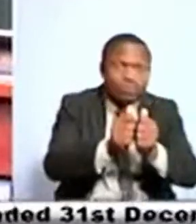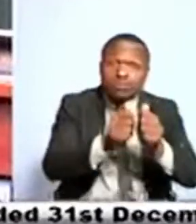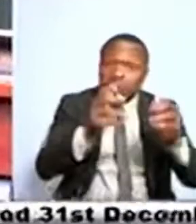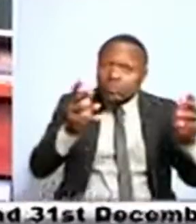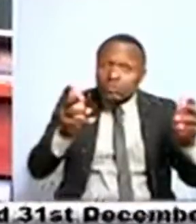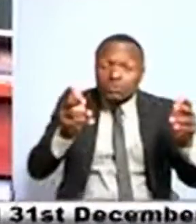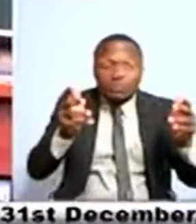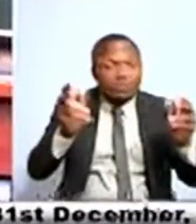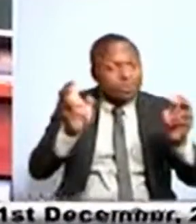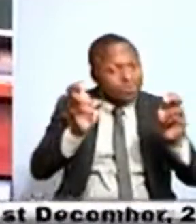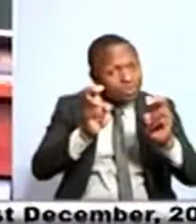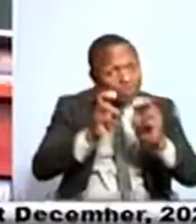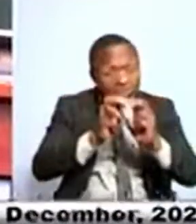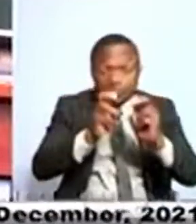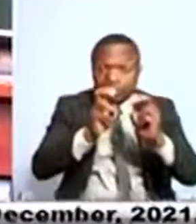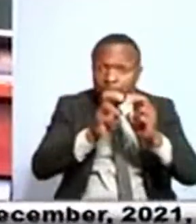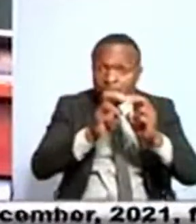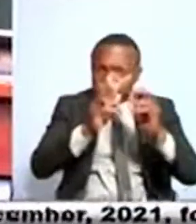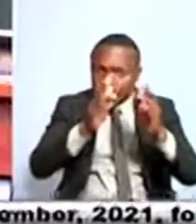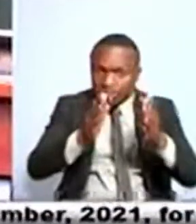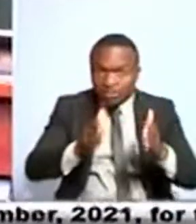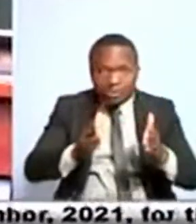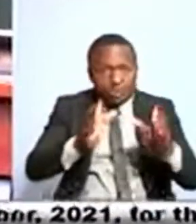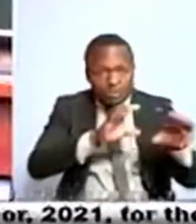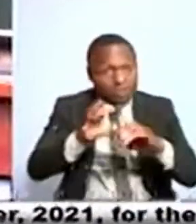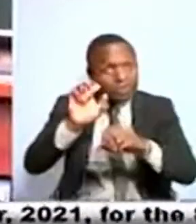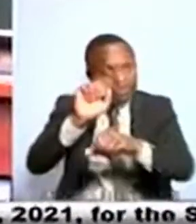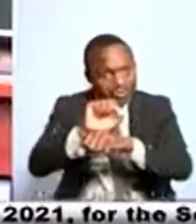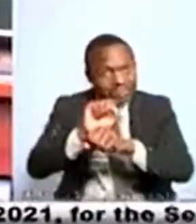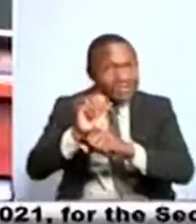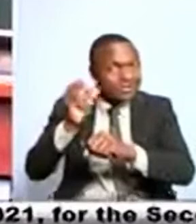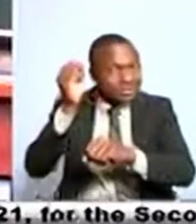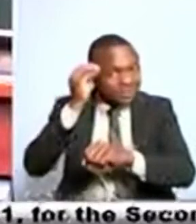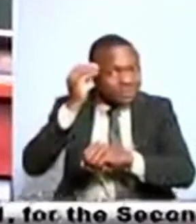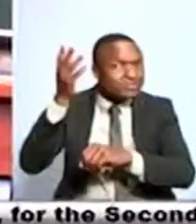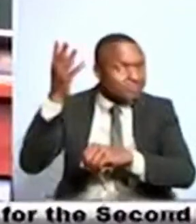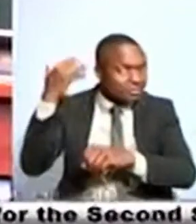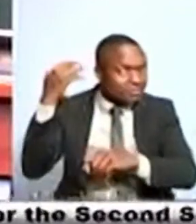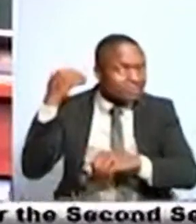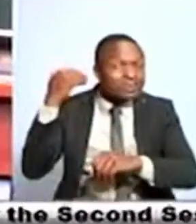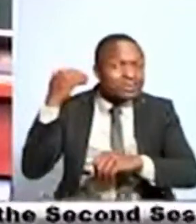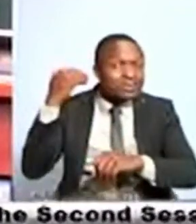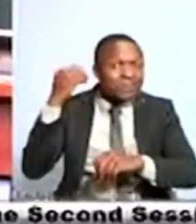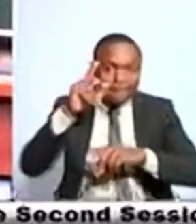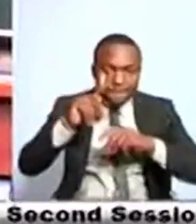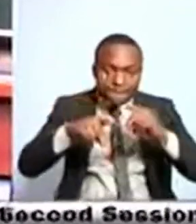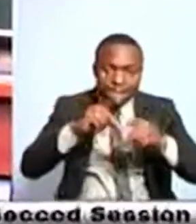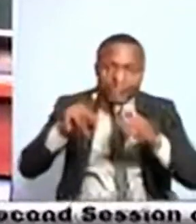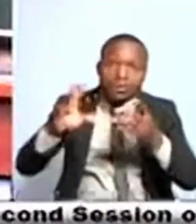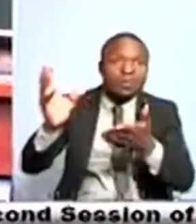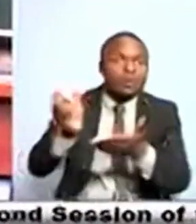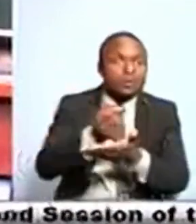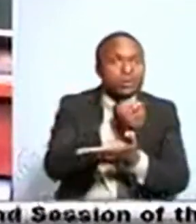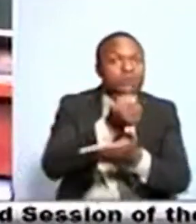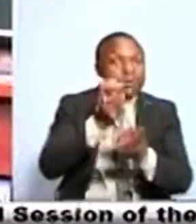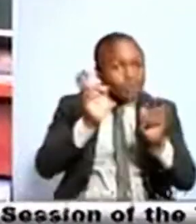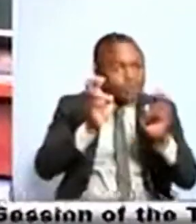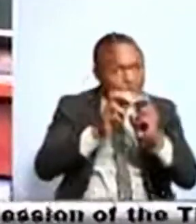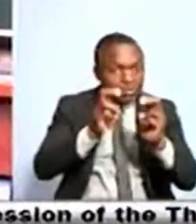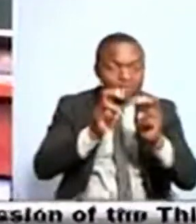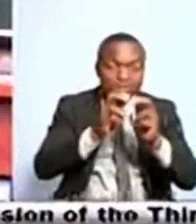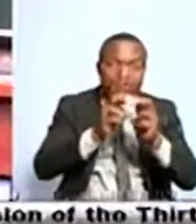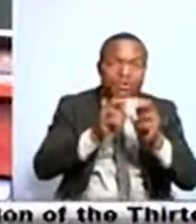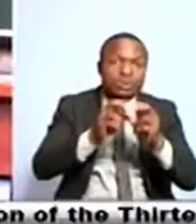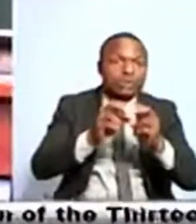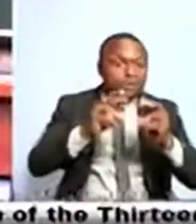of contractors to carry out that work. We know that in the past, people got contracts and then ran around to try to sell it to